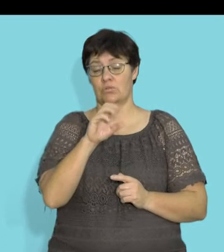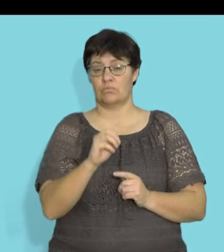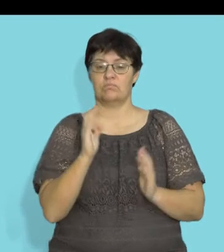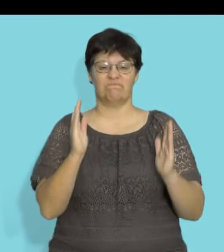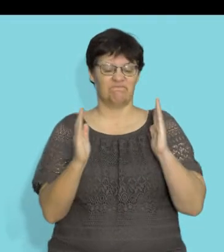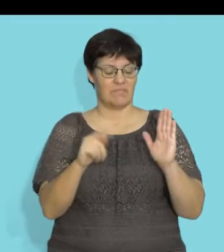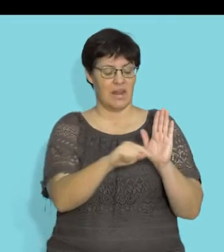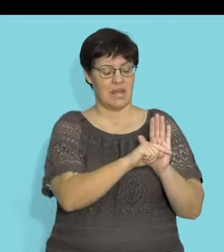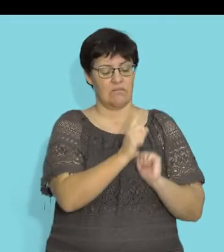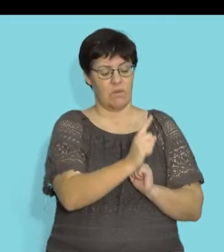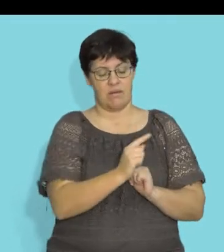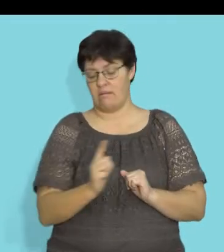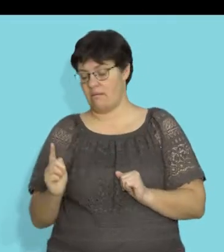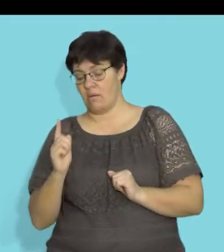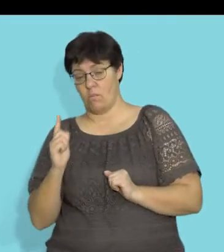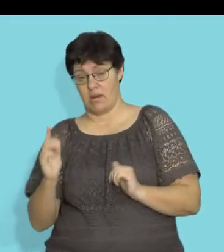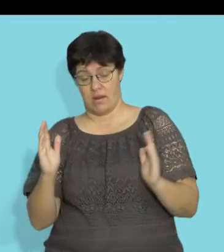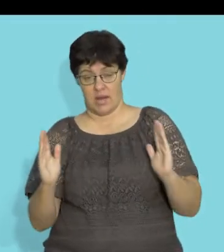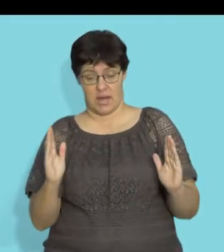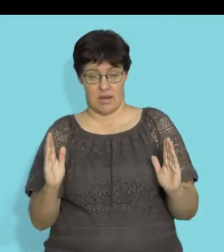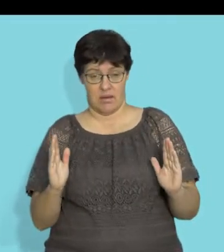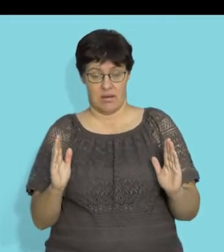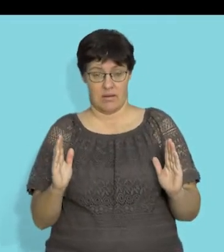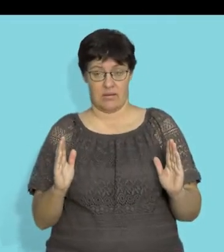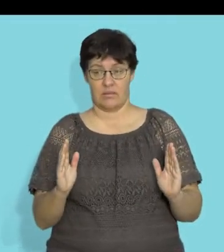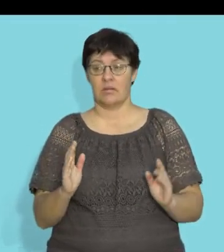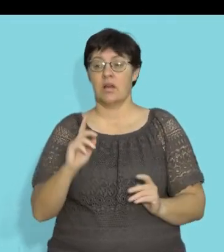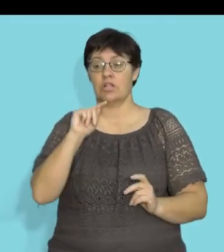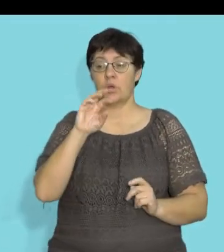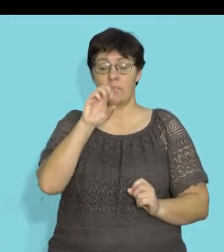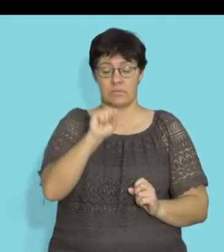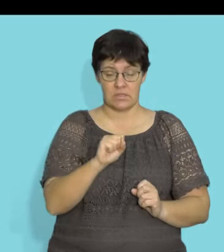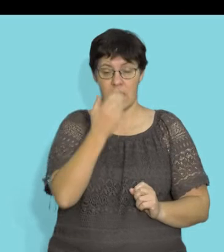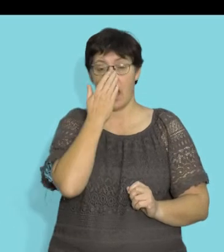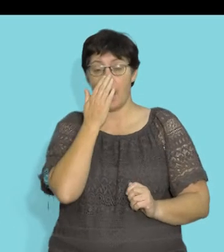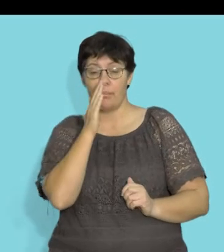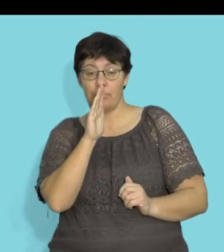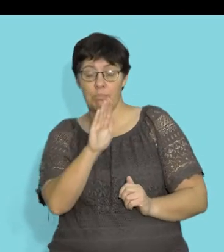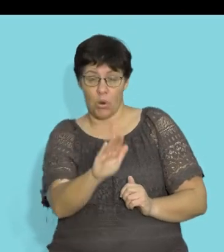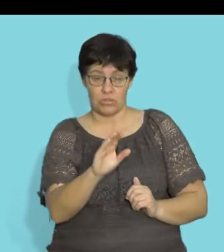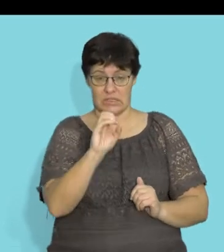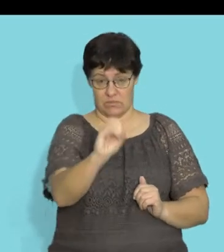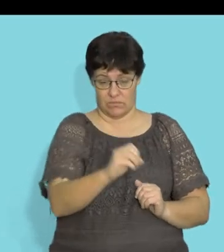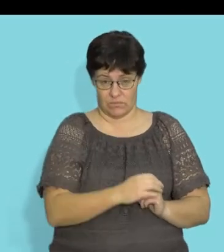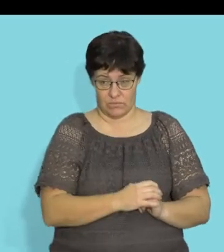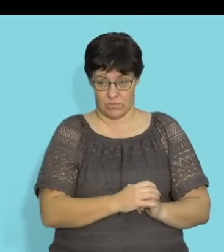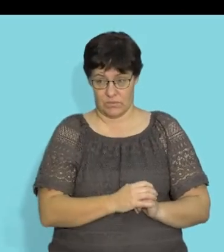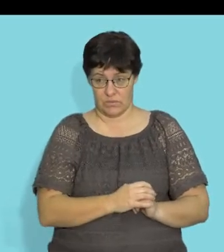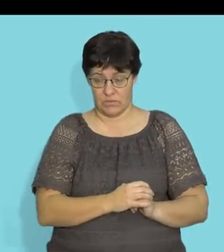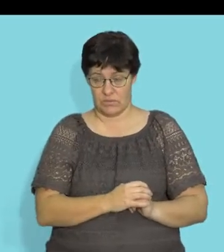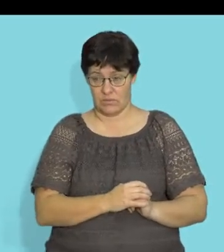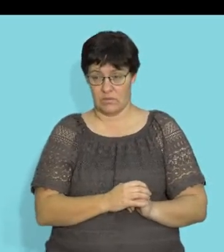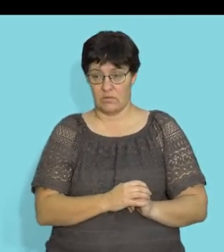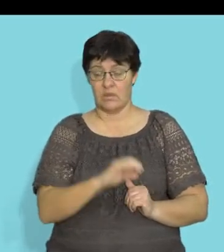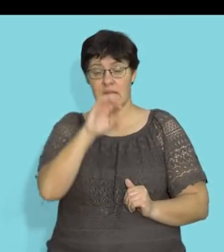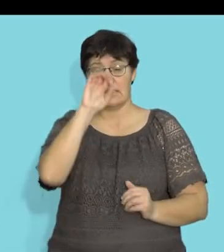is between -1 and 1, the terms of the sequence approach 0 and